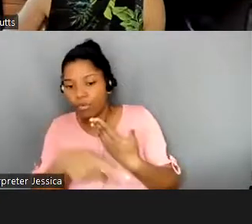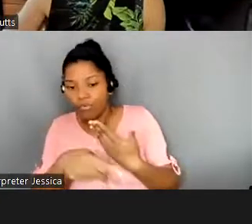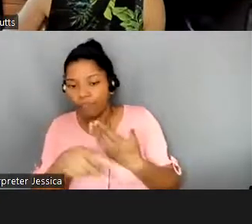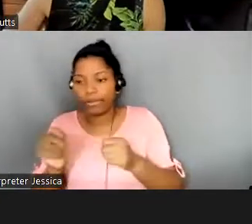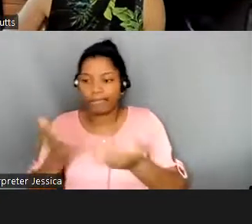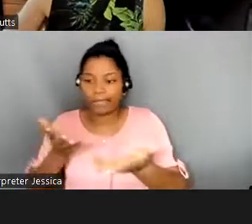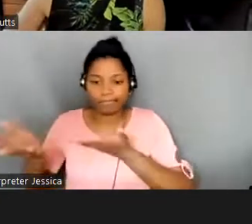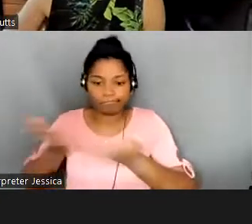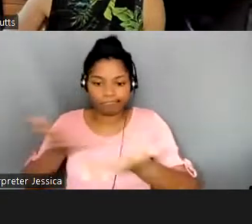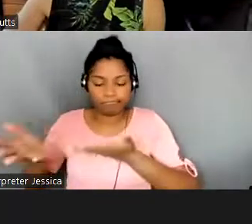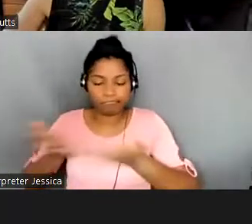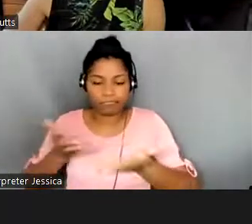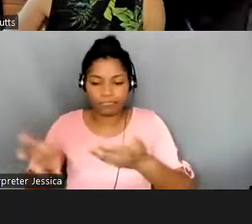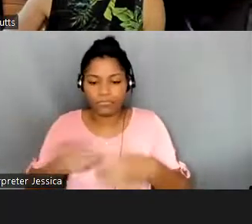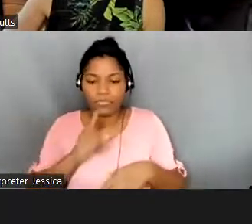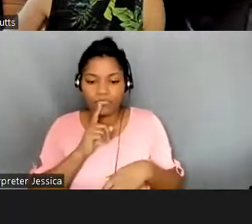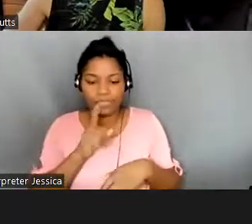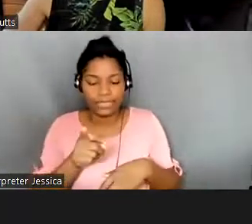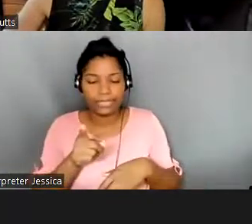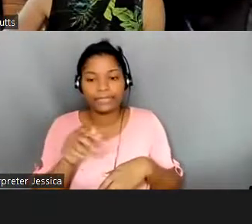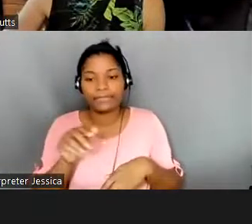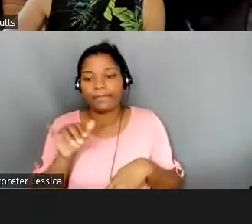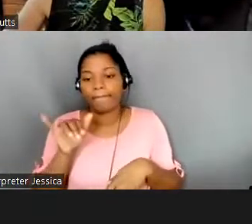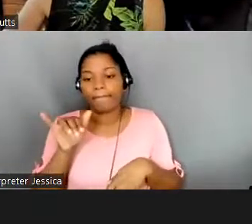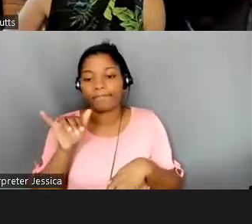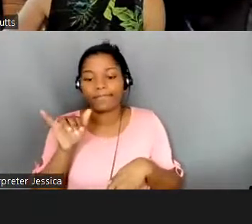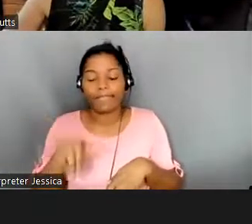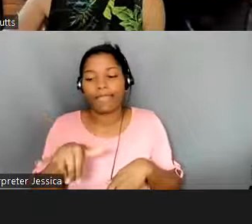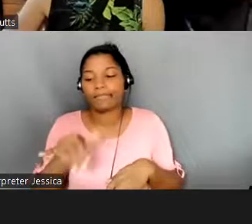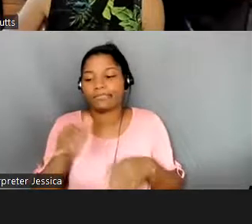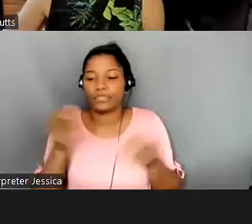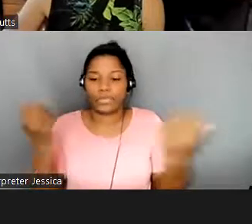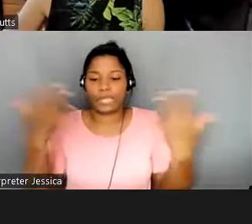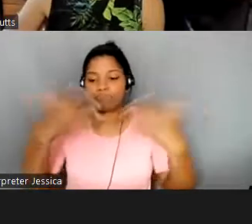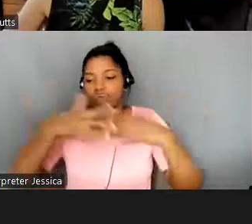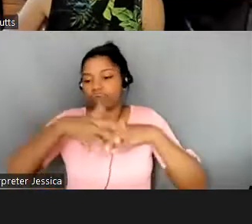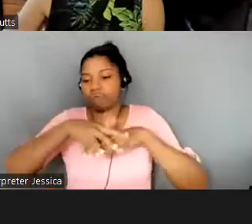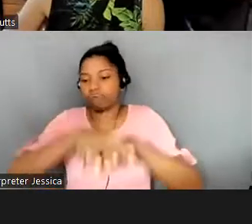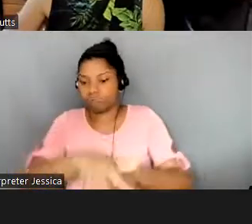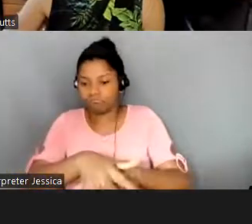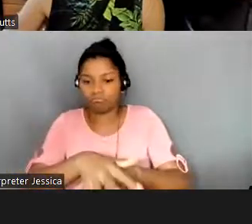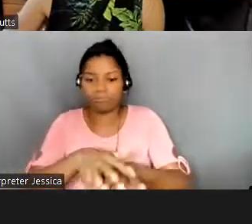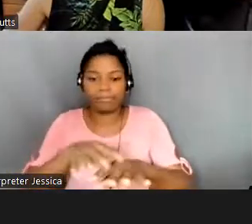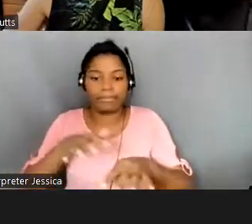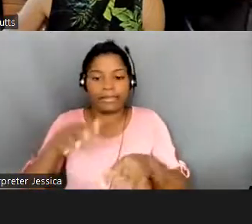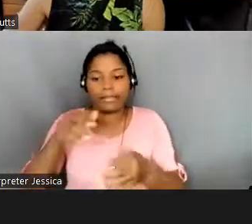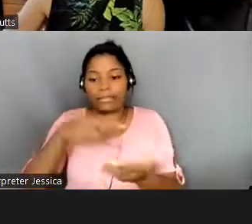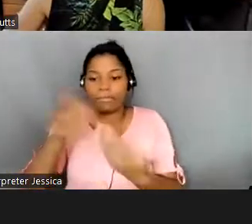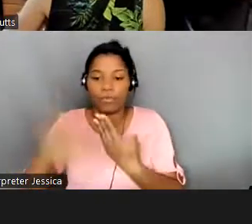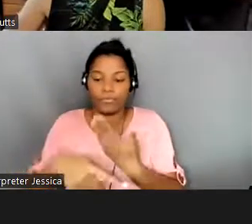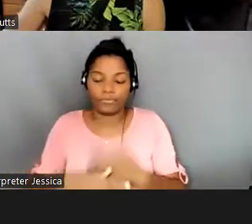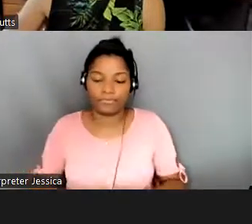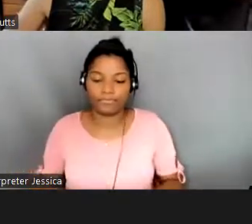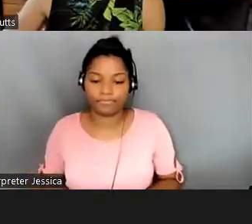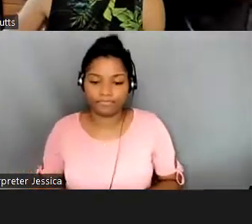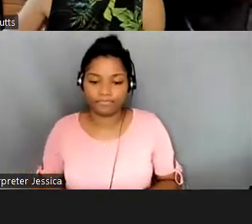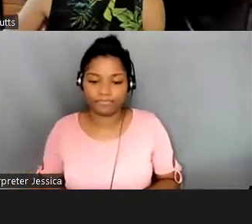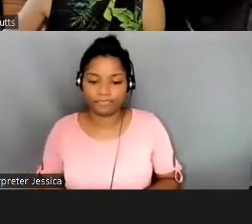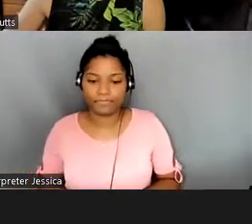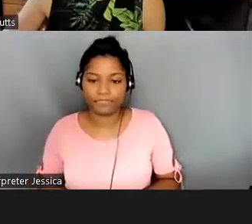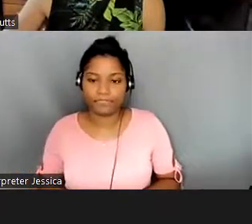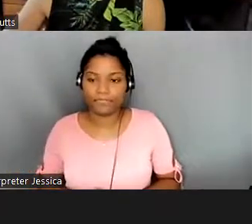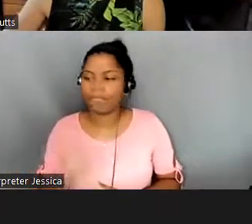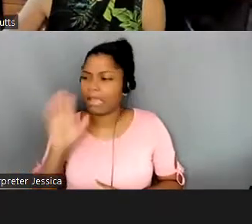really weave, that was the San Francisco program, weave that into the tradition of the program. I'm going to adopt